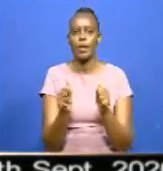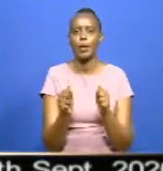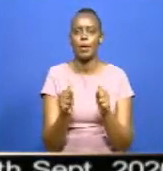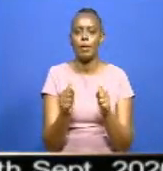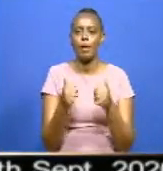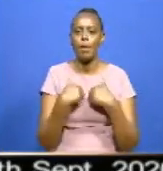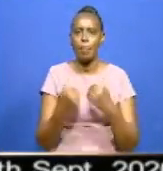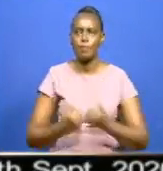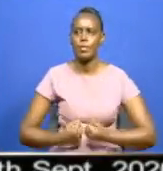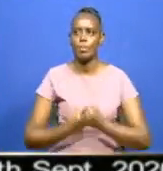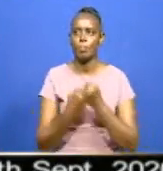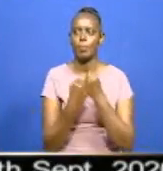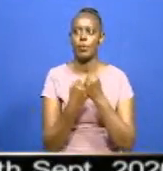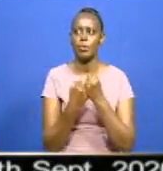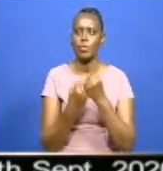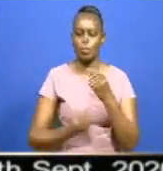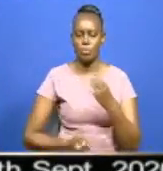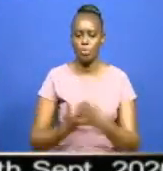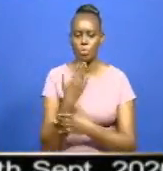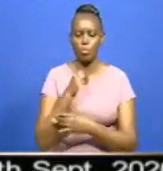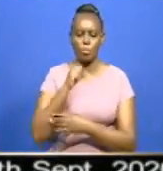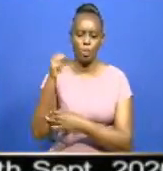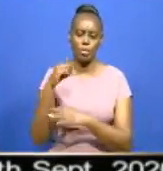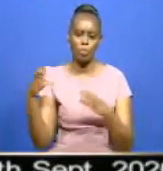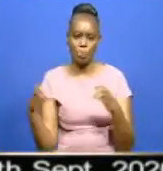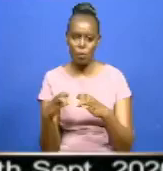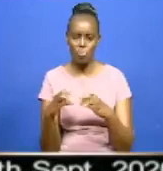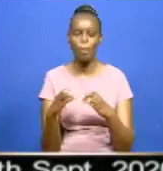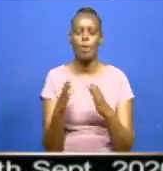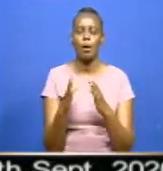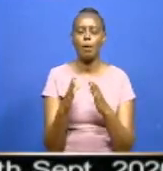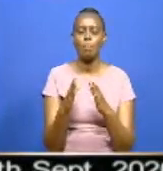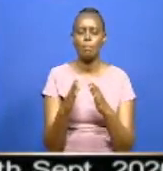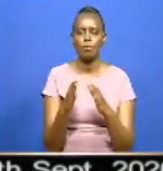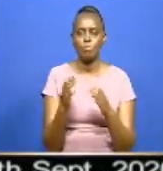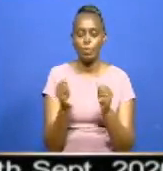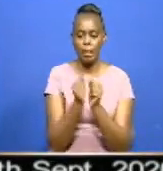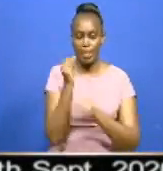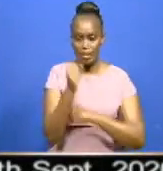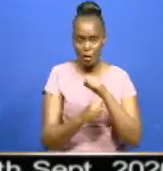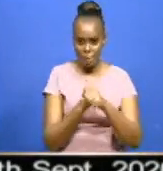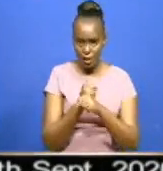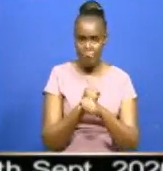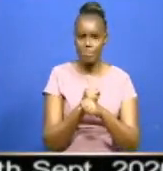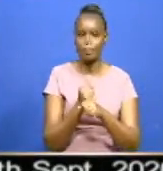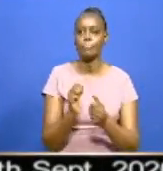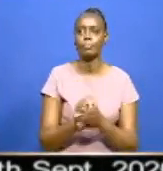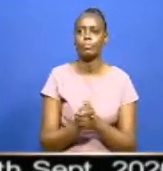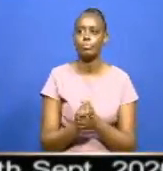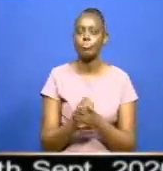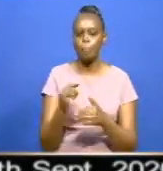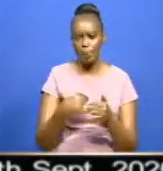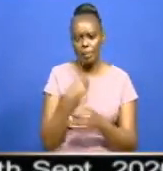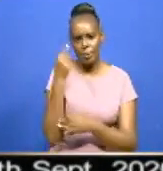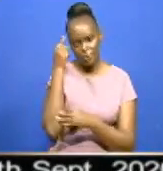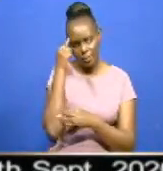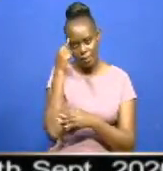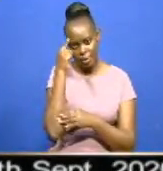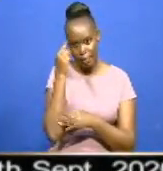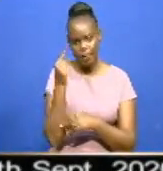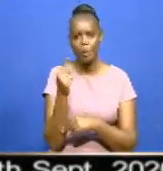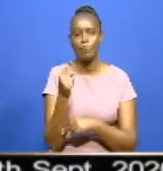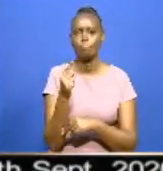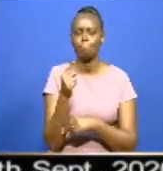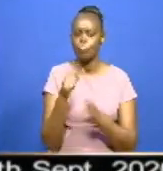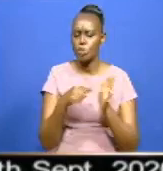have supported the growth of political parties for the last 10 years. And I think it's a